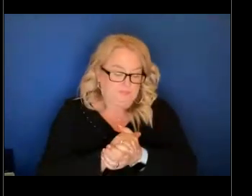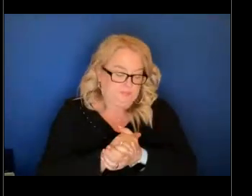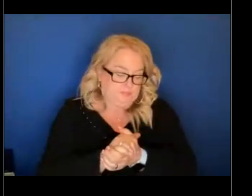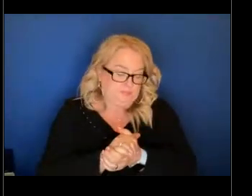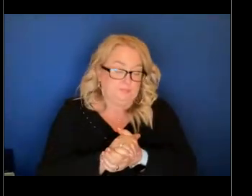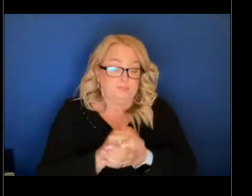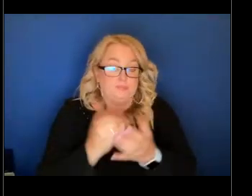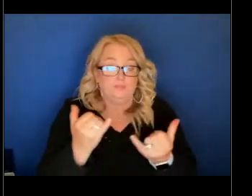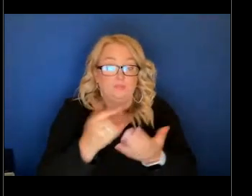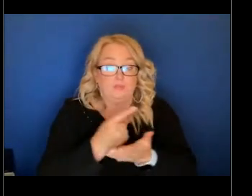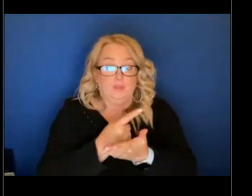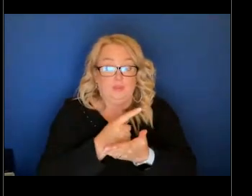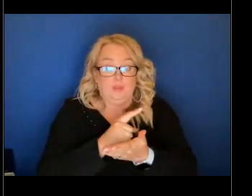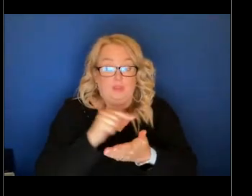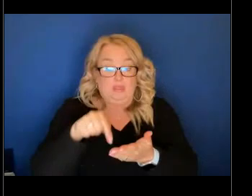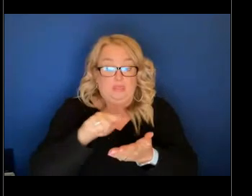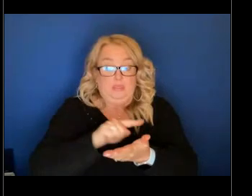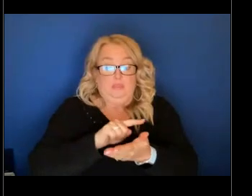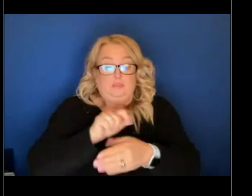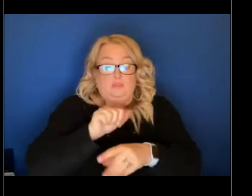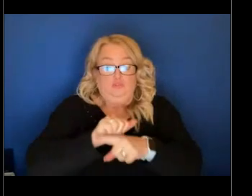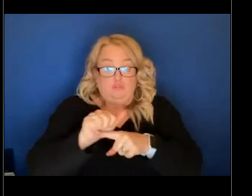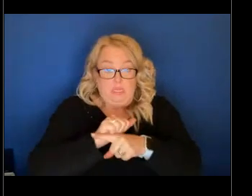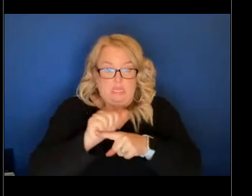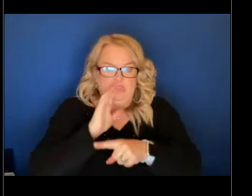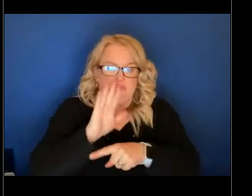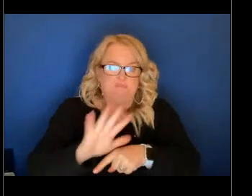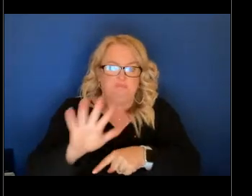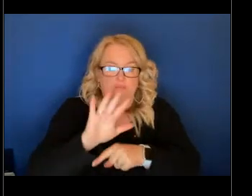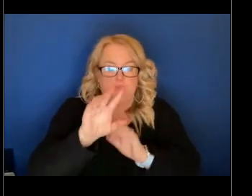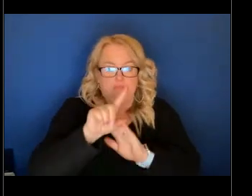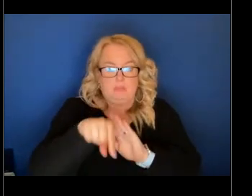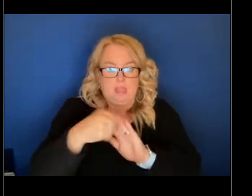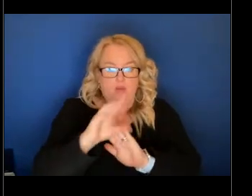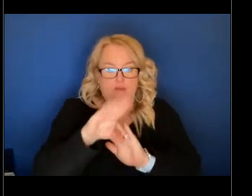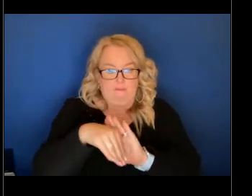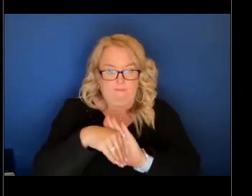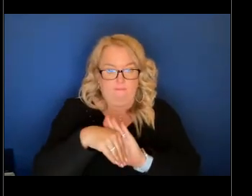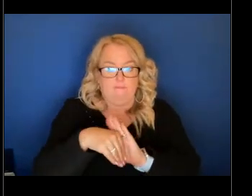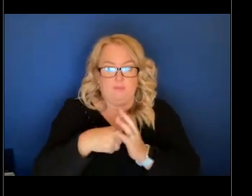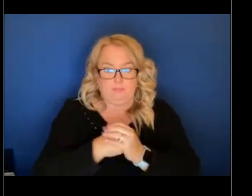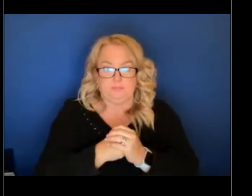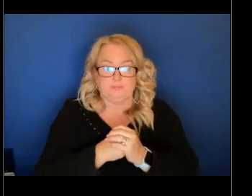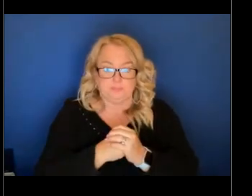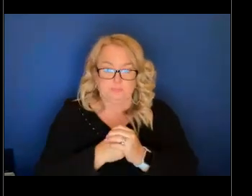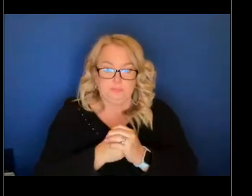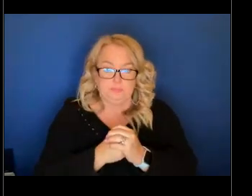This training is approximately an hour and a half in length.